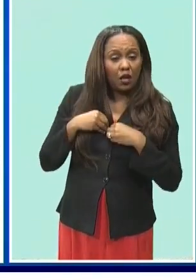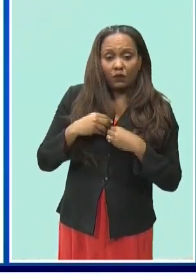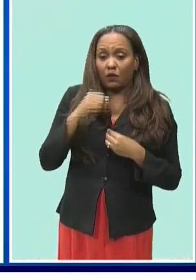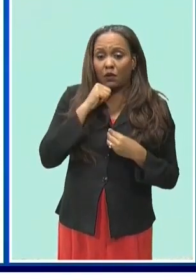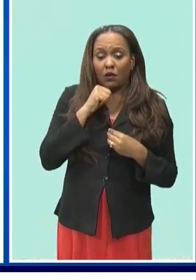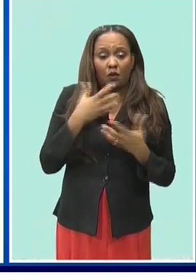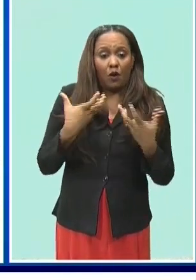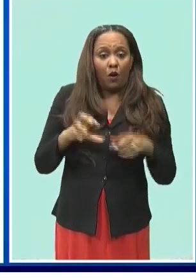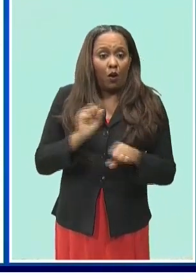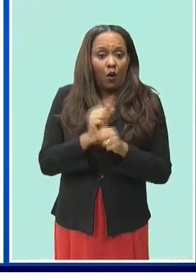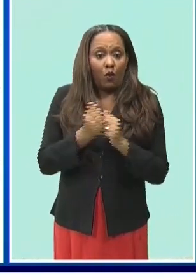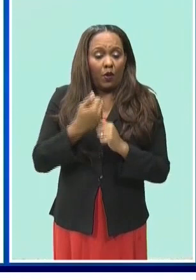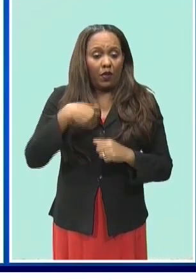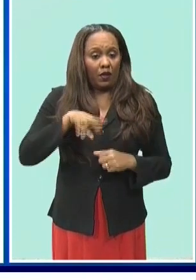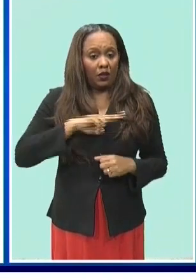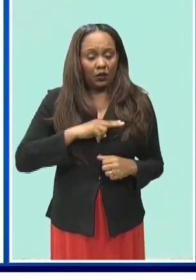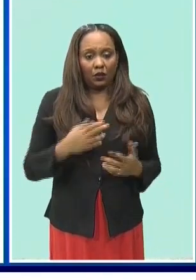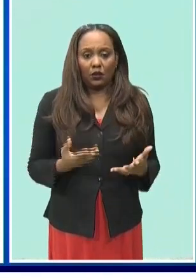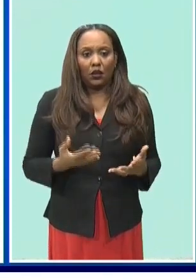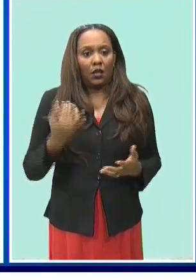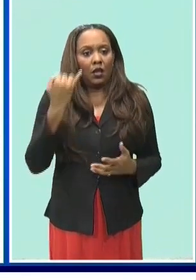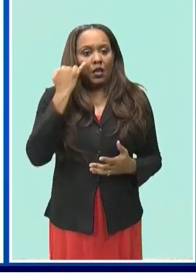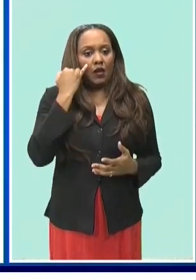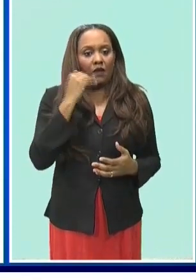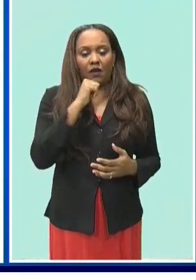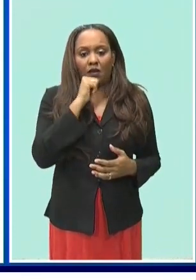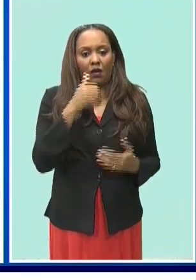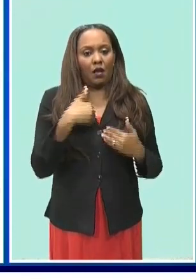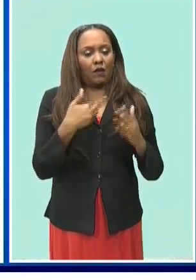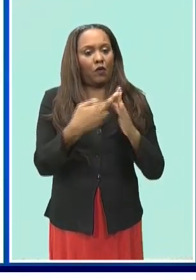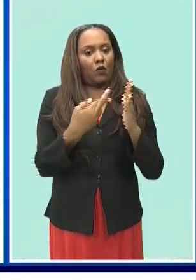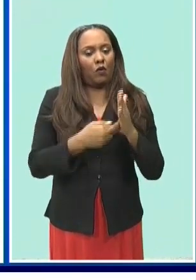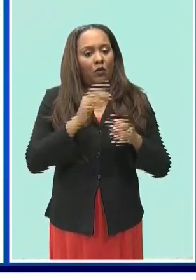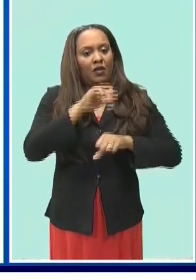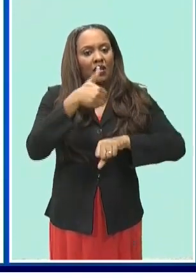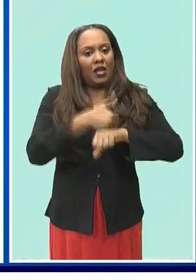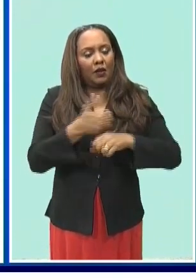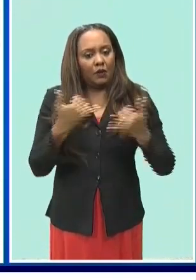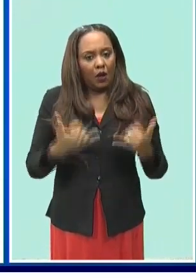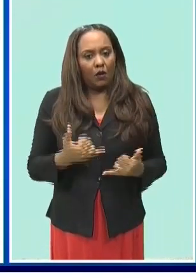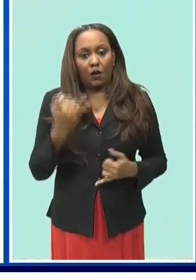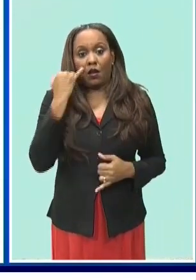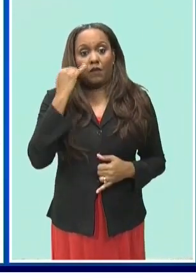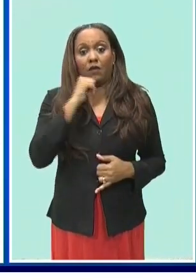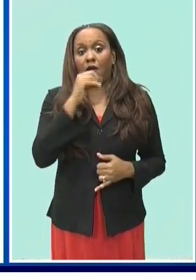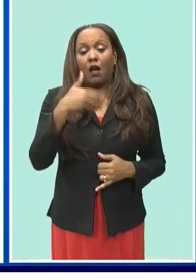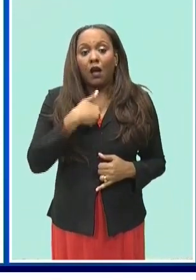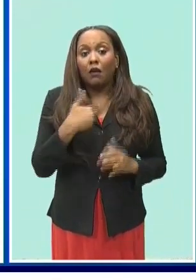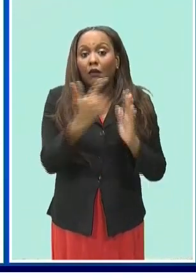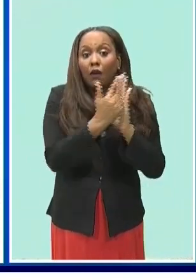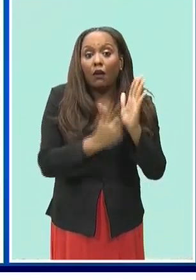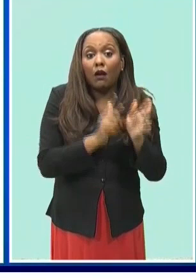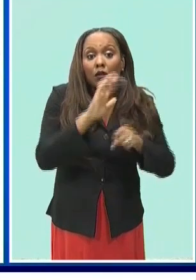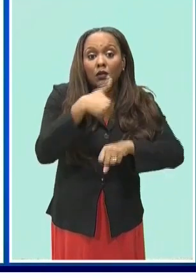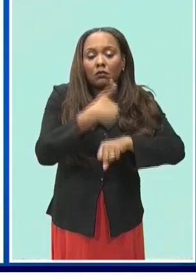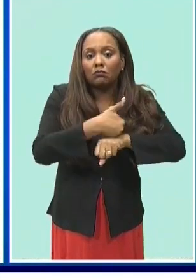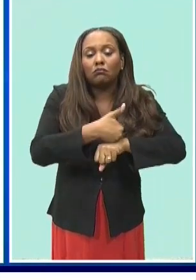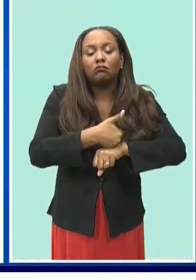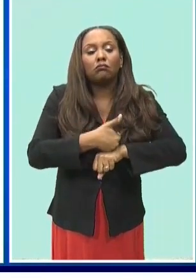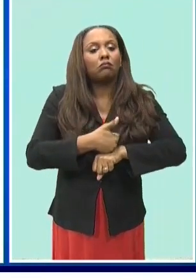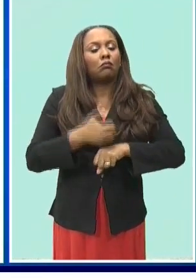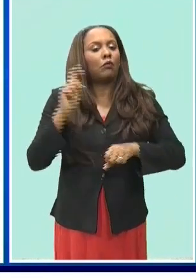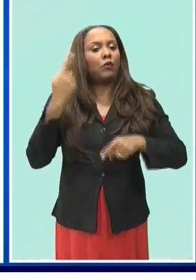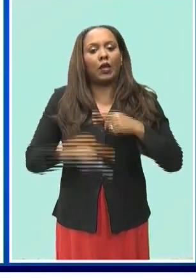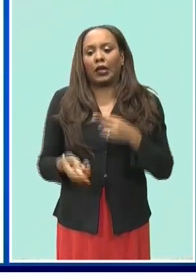banking. If we don't have these regulations in place, these laws in place, we will not be able to